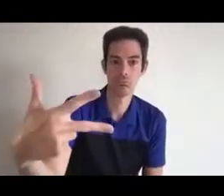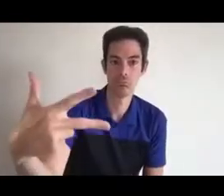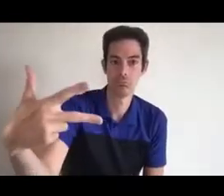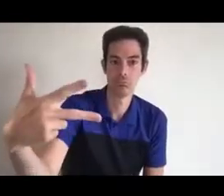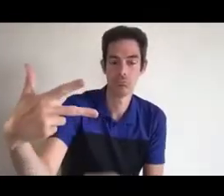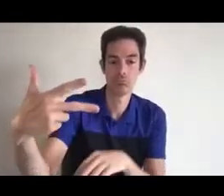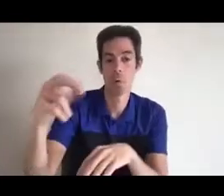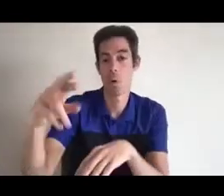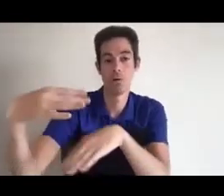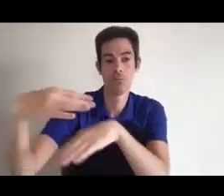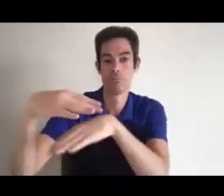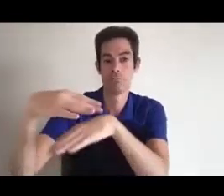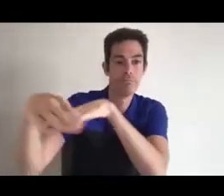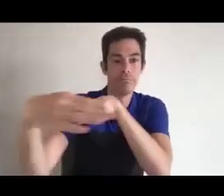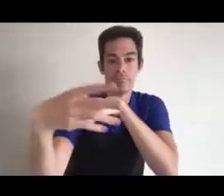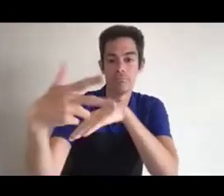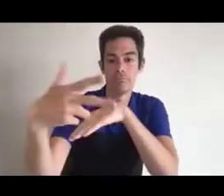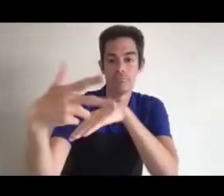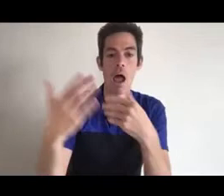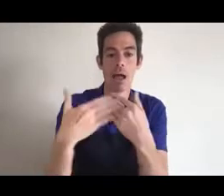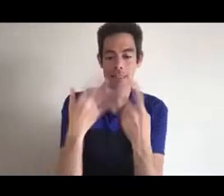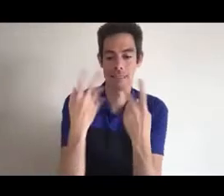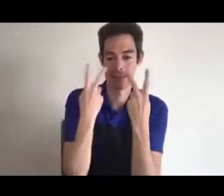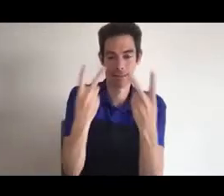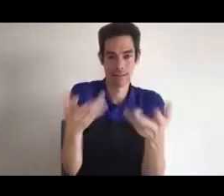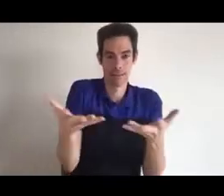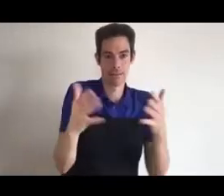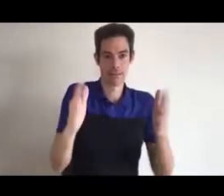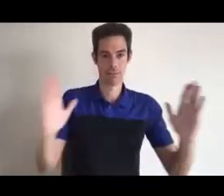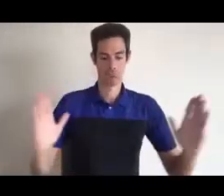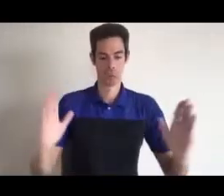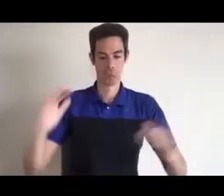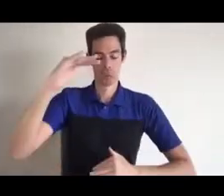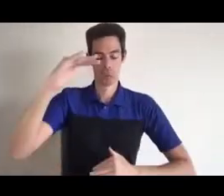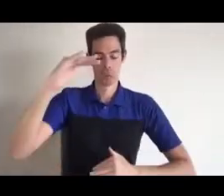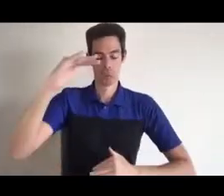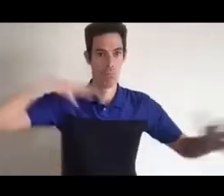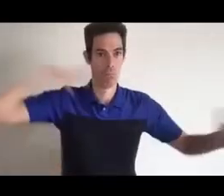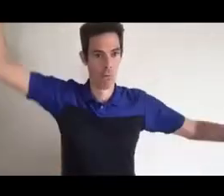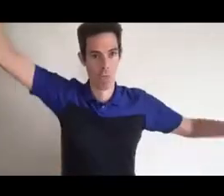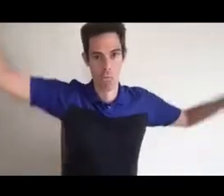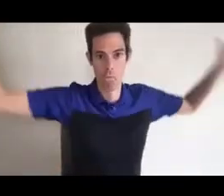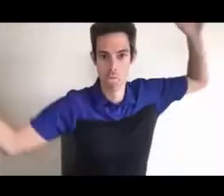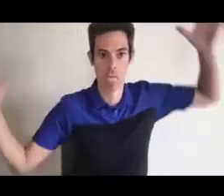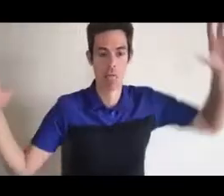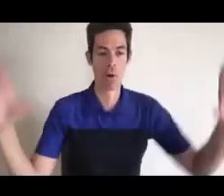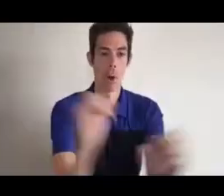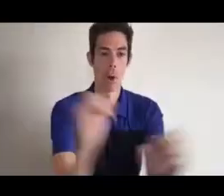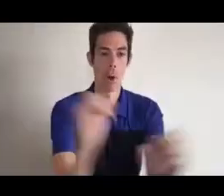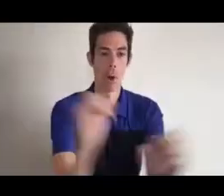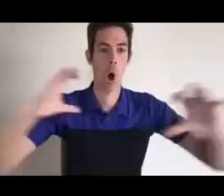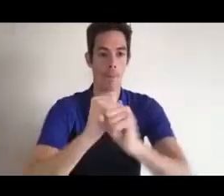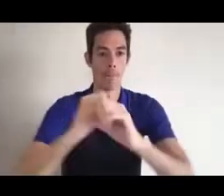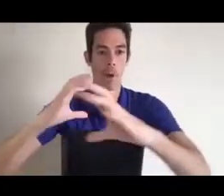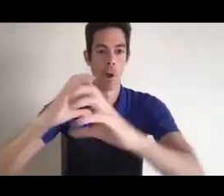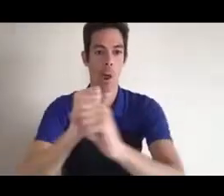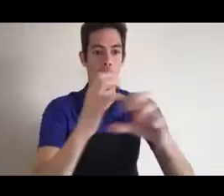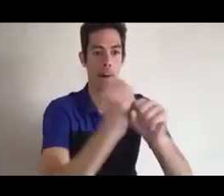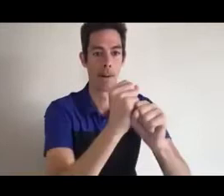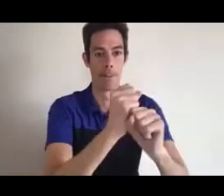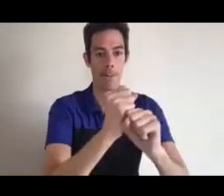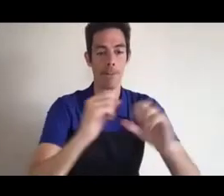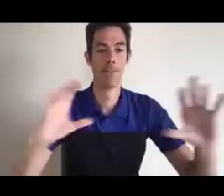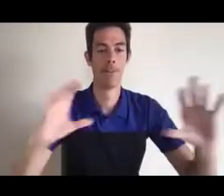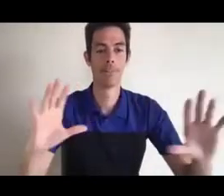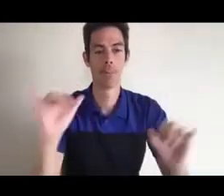can shrink it all down. Like a car is huge, but then I can shrink it down to just a hand shape. And so you can bring something that's very